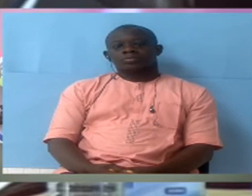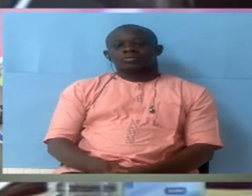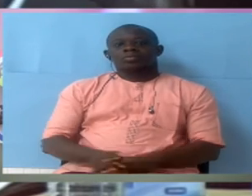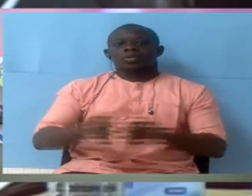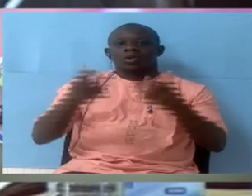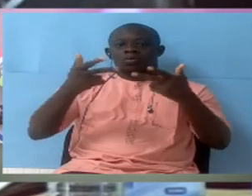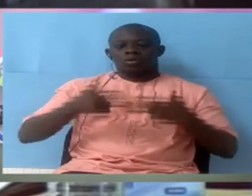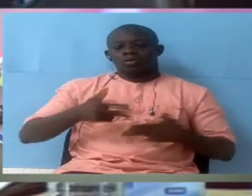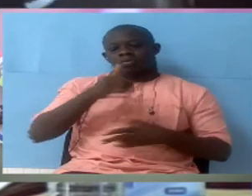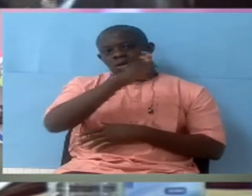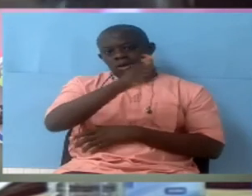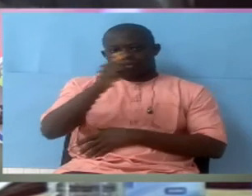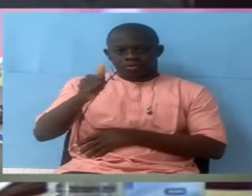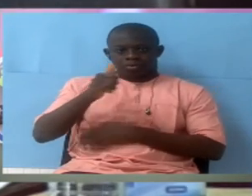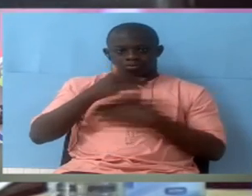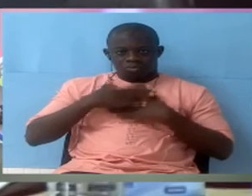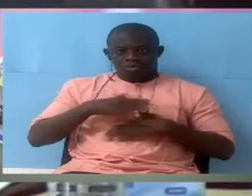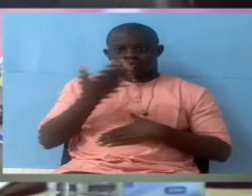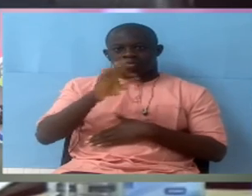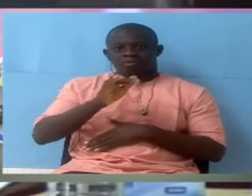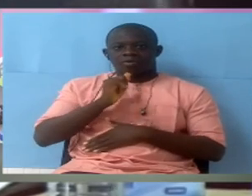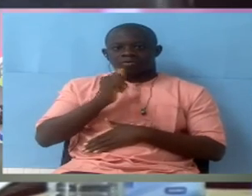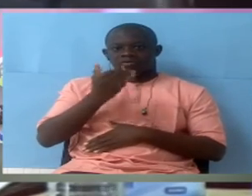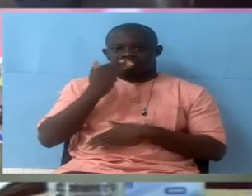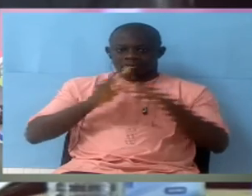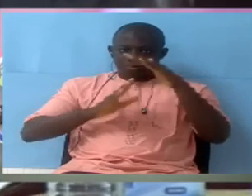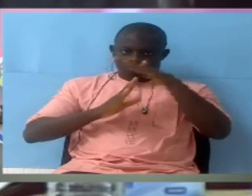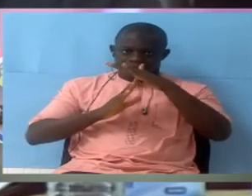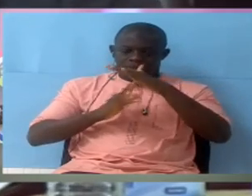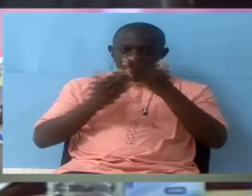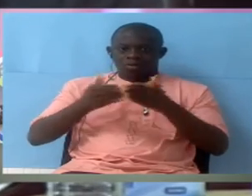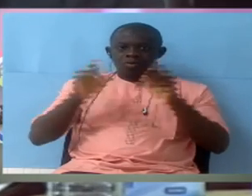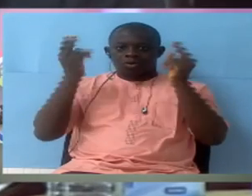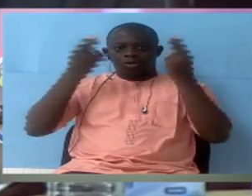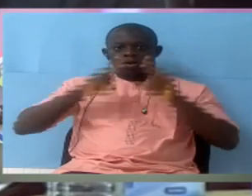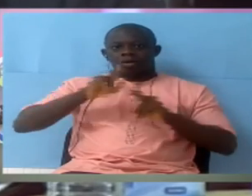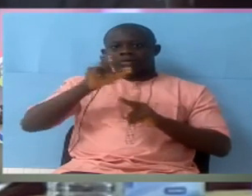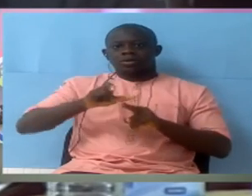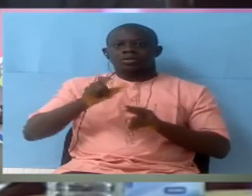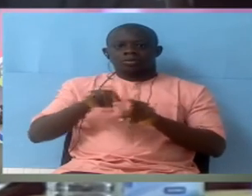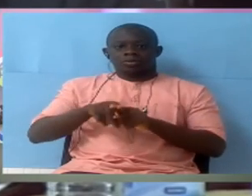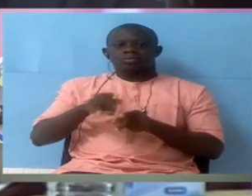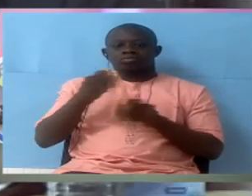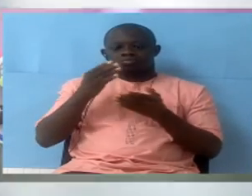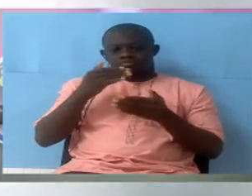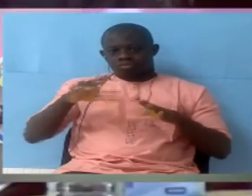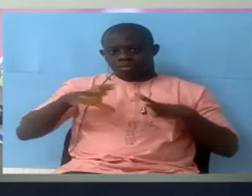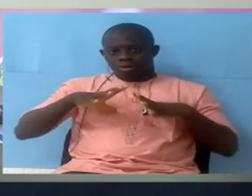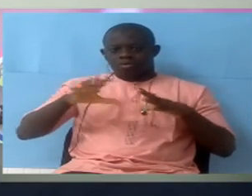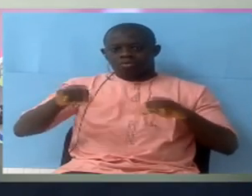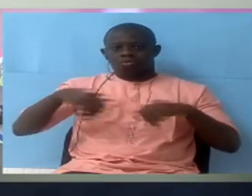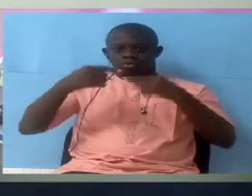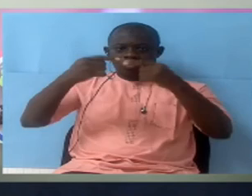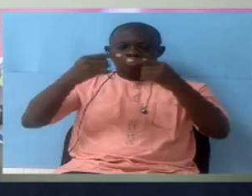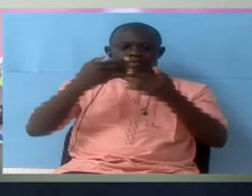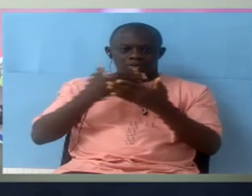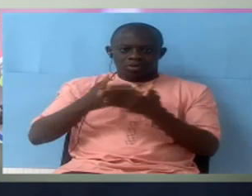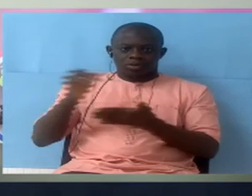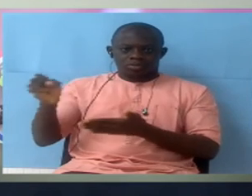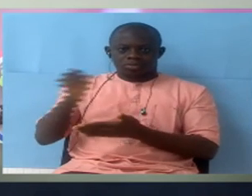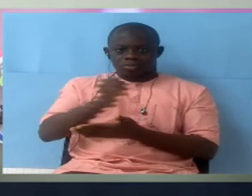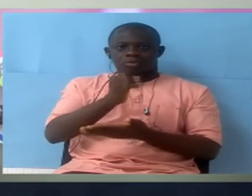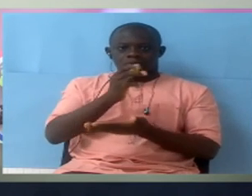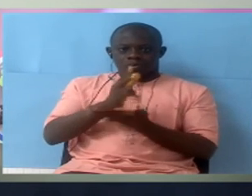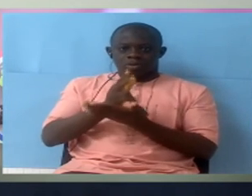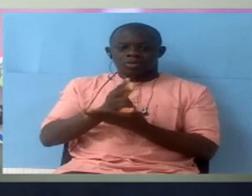Welcome back, everyone, from the lunch break. Counsel, if we're ready to continue, bring in your witness, please. Thank you. Indeed,